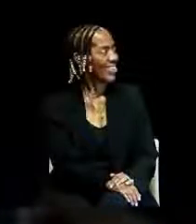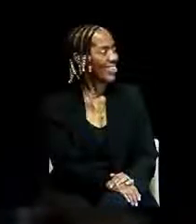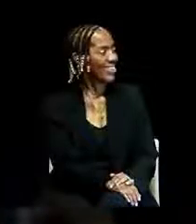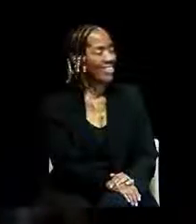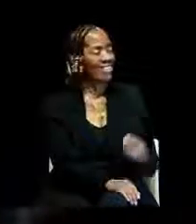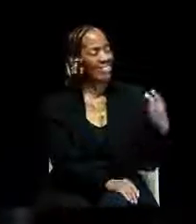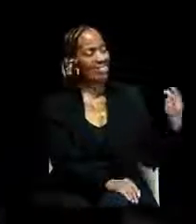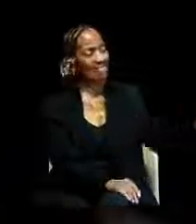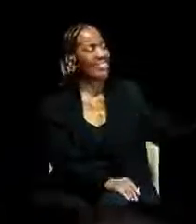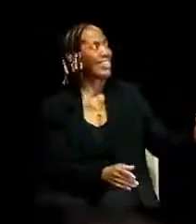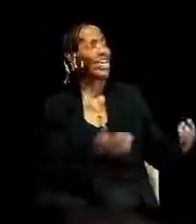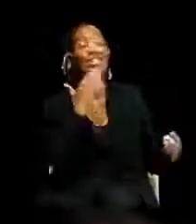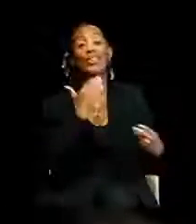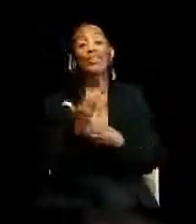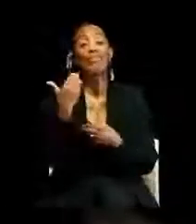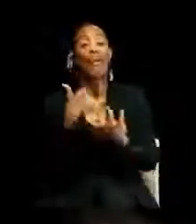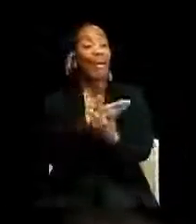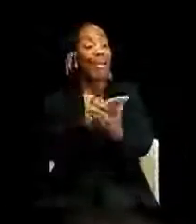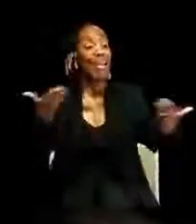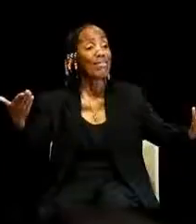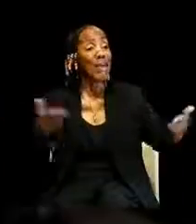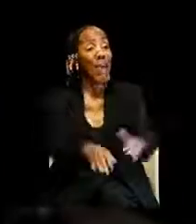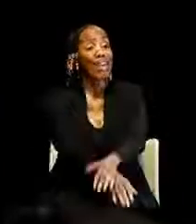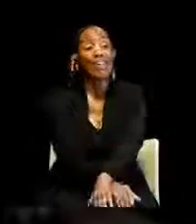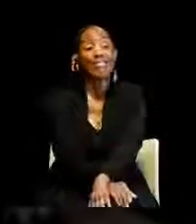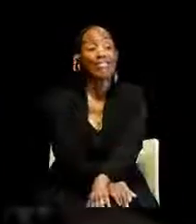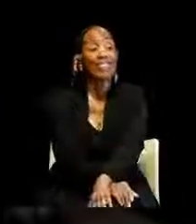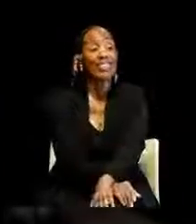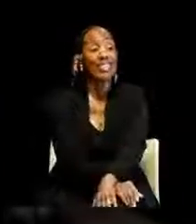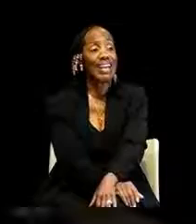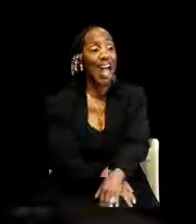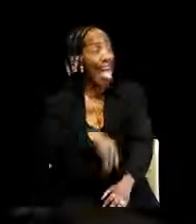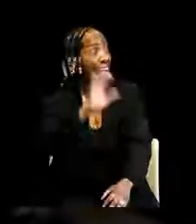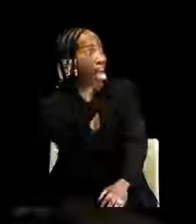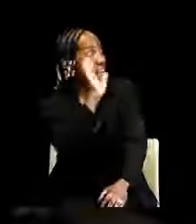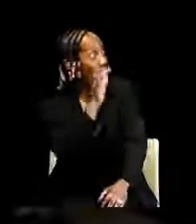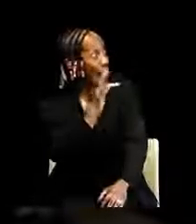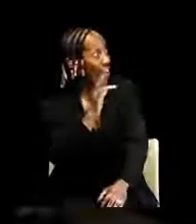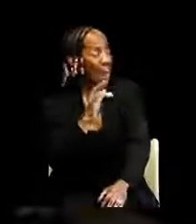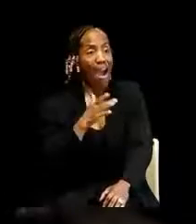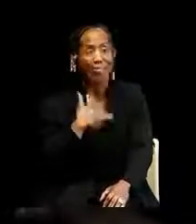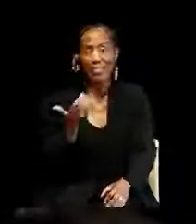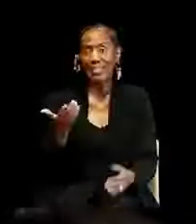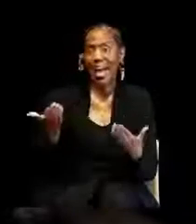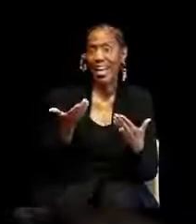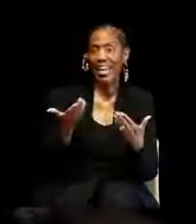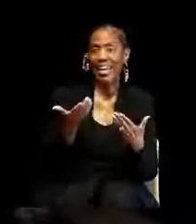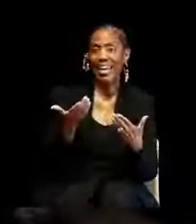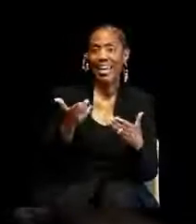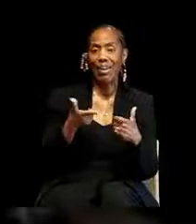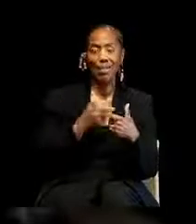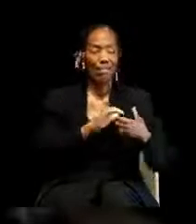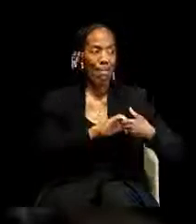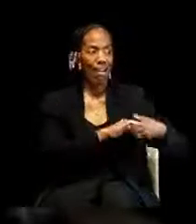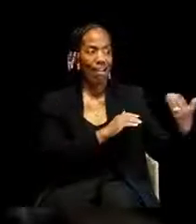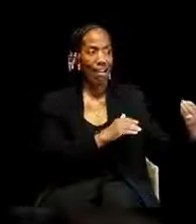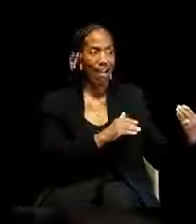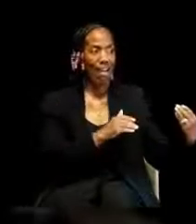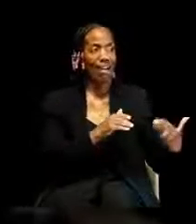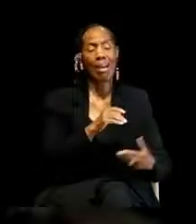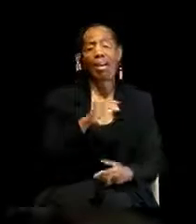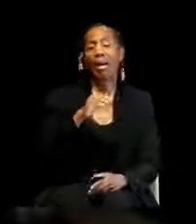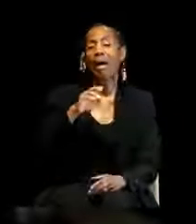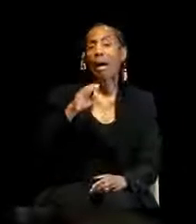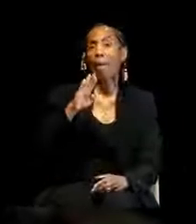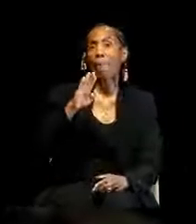I don't know. Sit there. Good morning, everyone. Good to see some beautiful faces. I'm so excited to be here for my comrade, Bilphena Yahwon. You